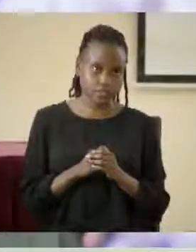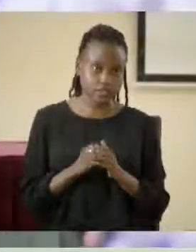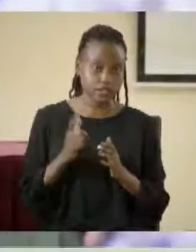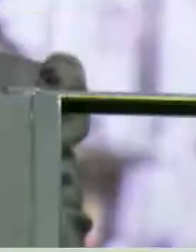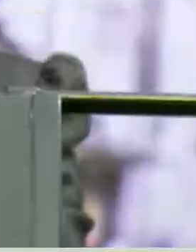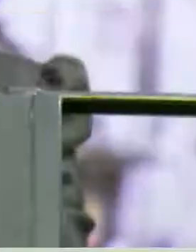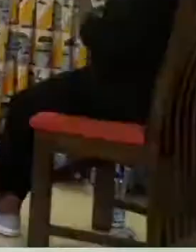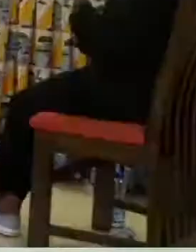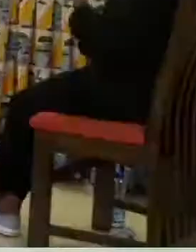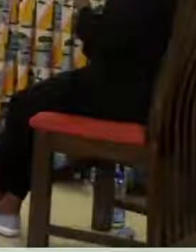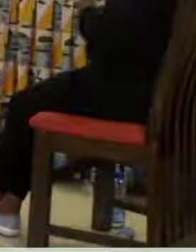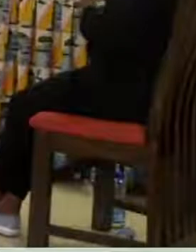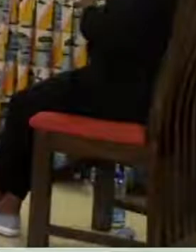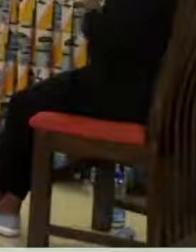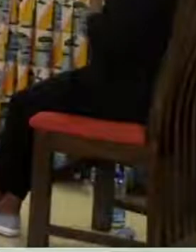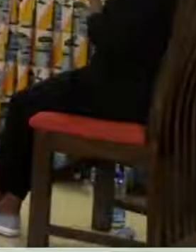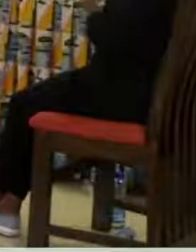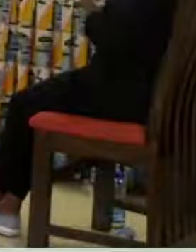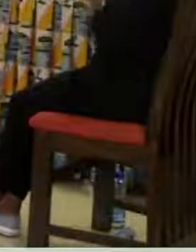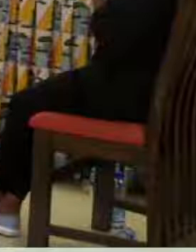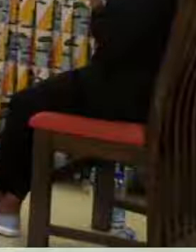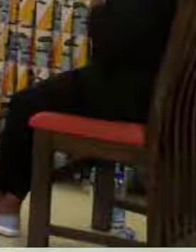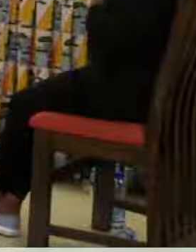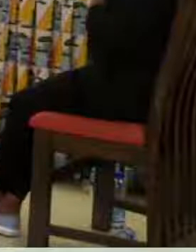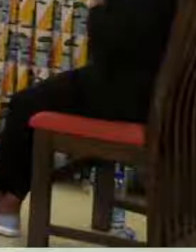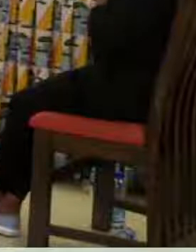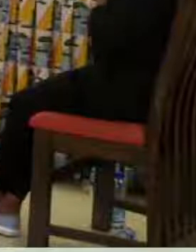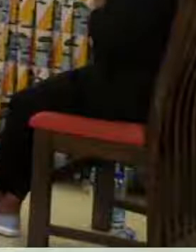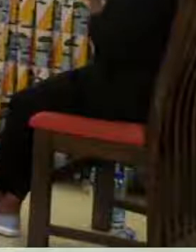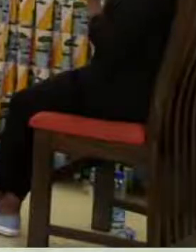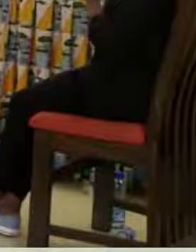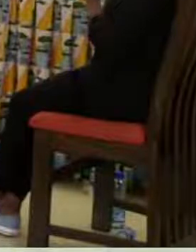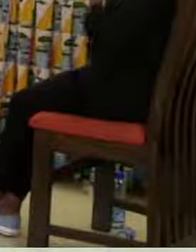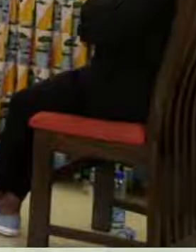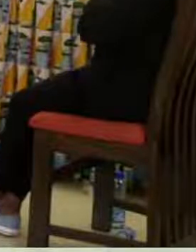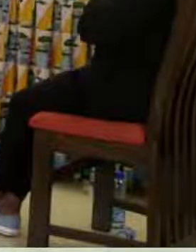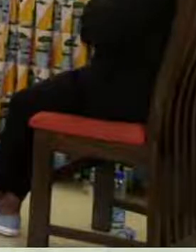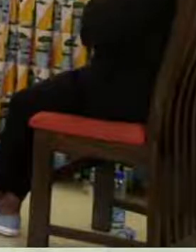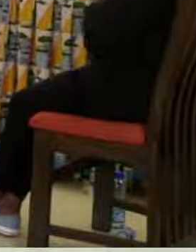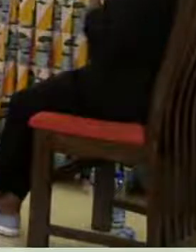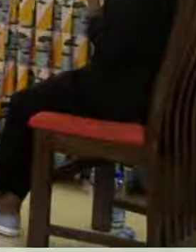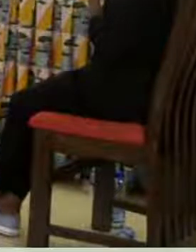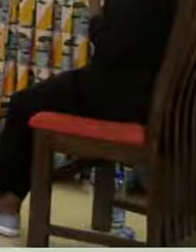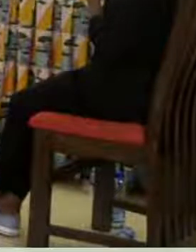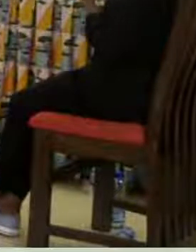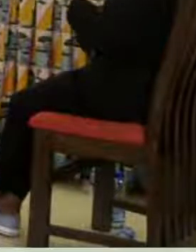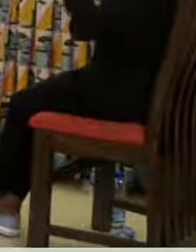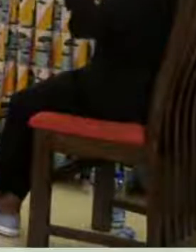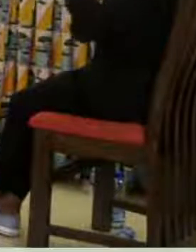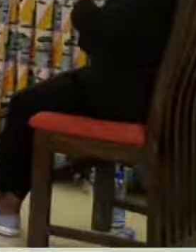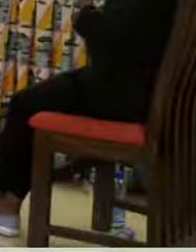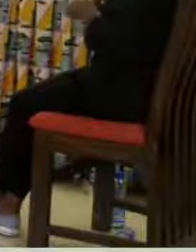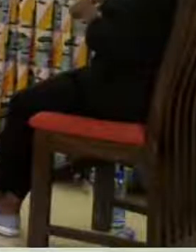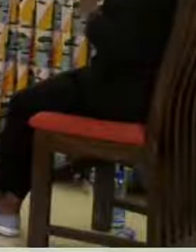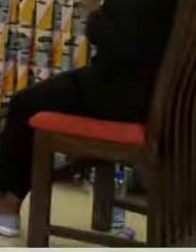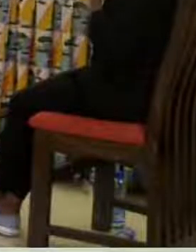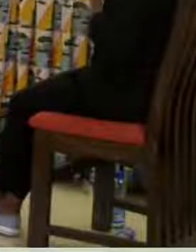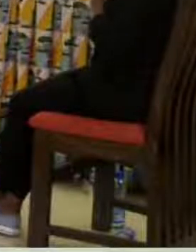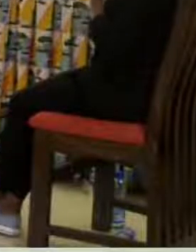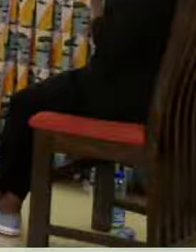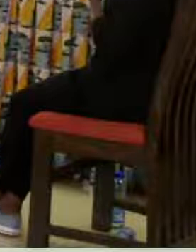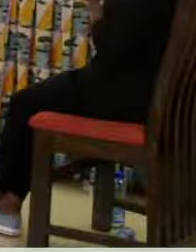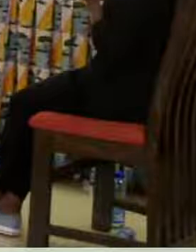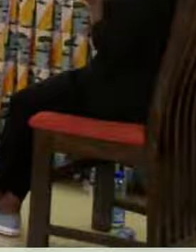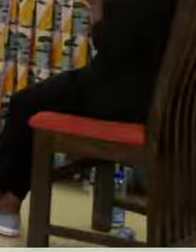able to develop perception, skills, and sense of responsibility for professional life. And I am